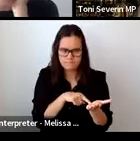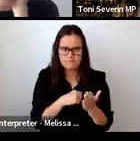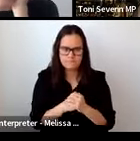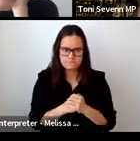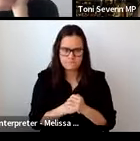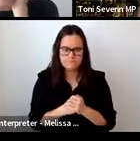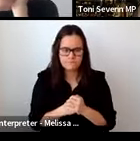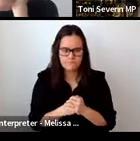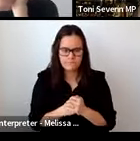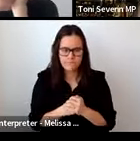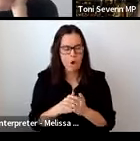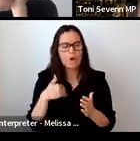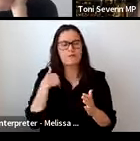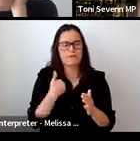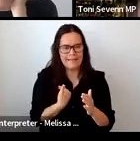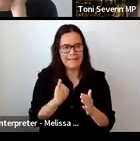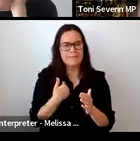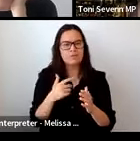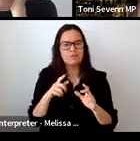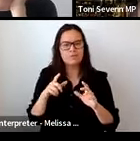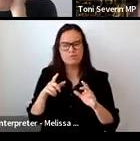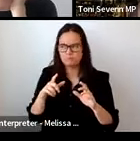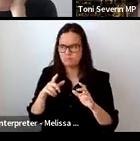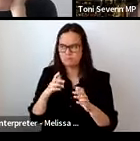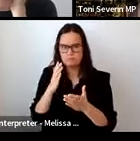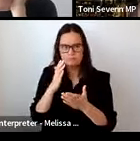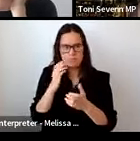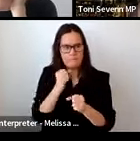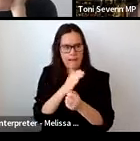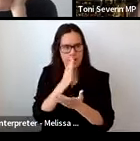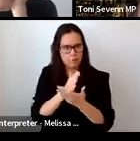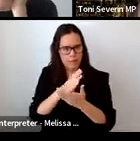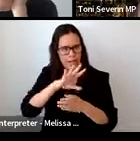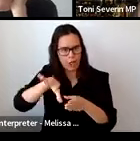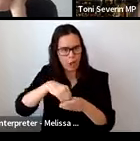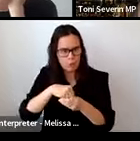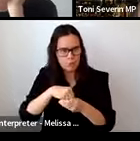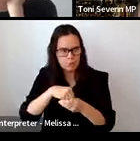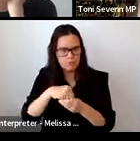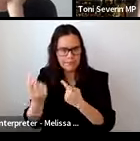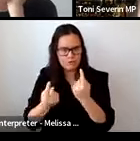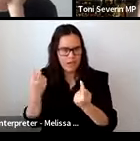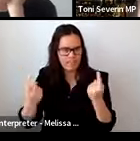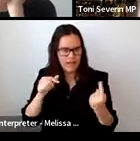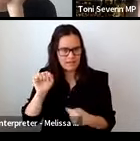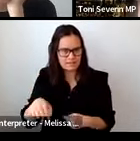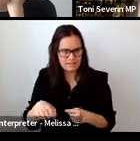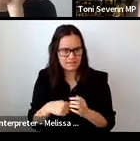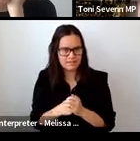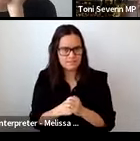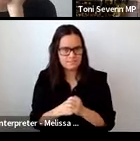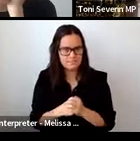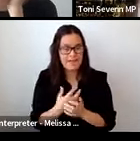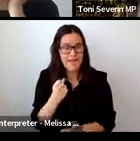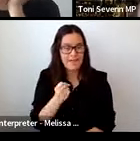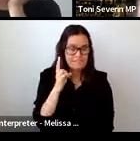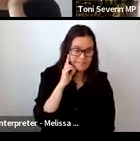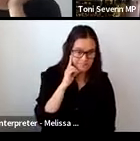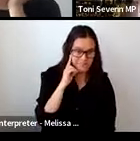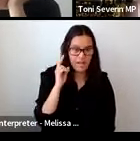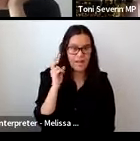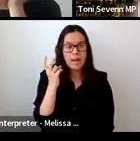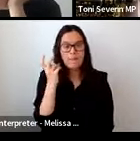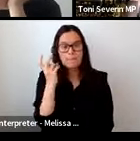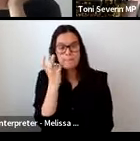with each other and being inclusive. The number of people who are both deaf and blind